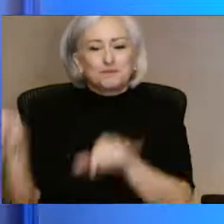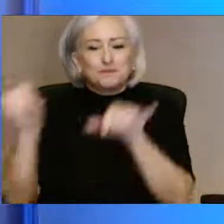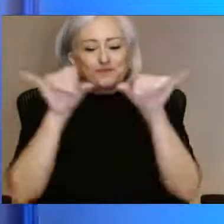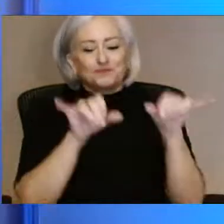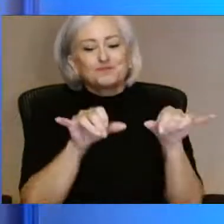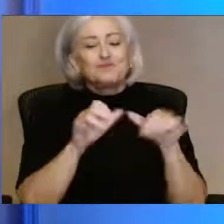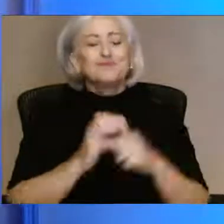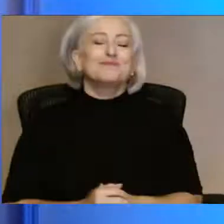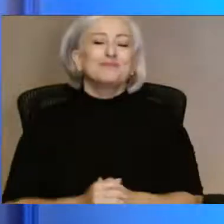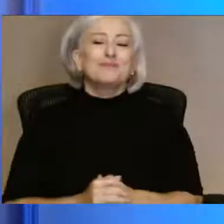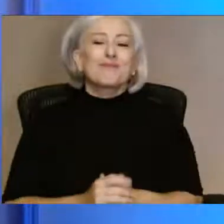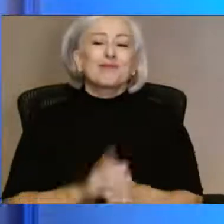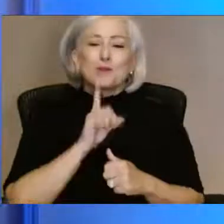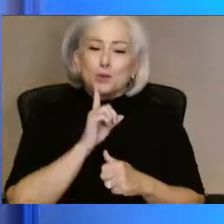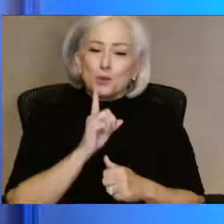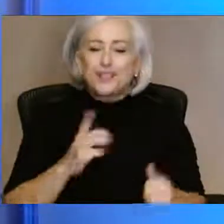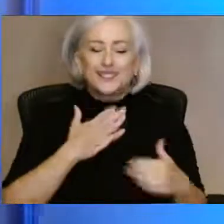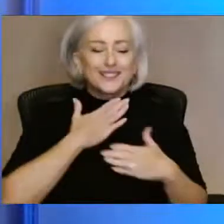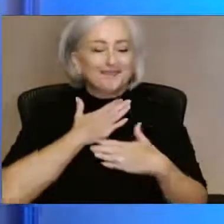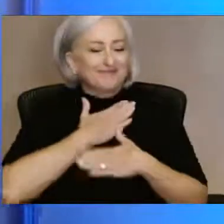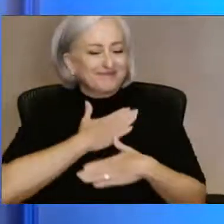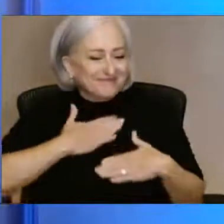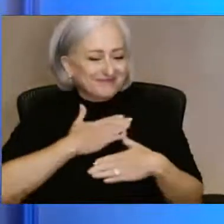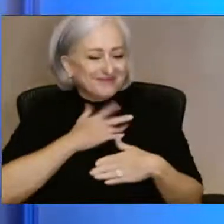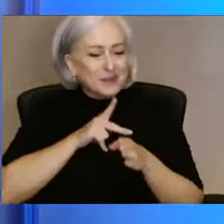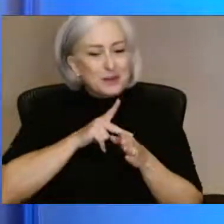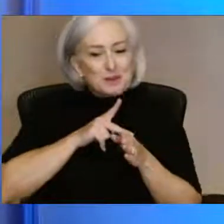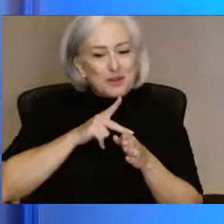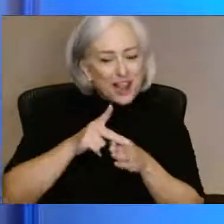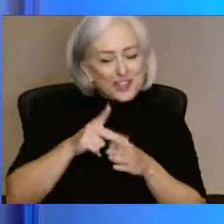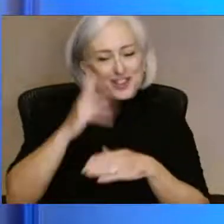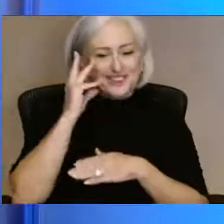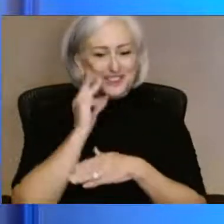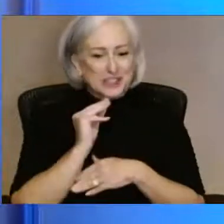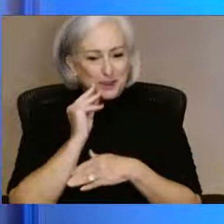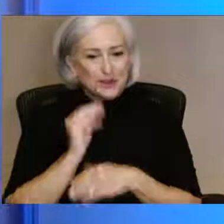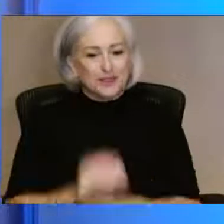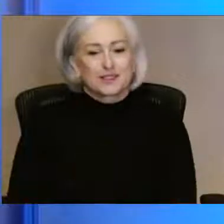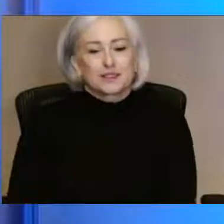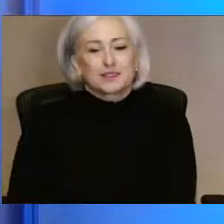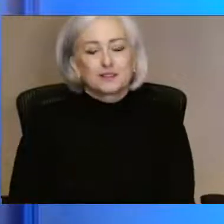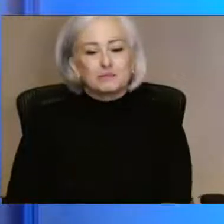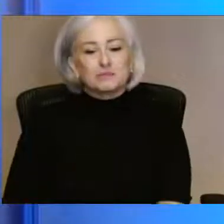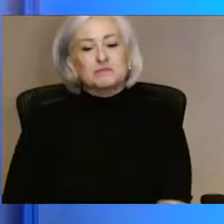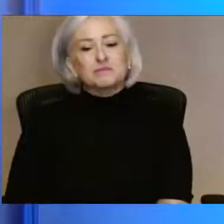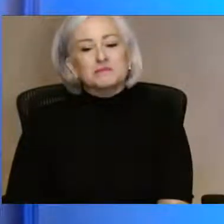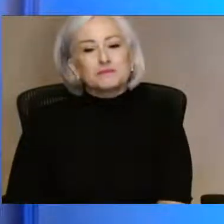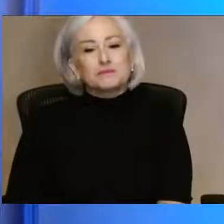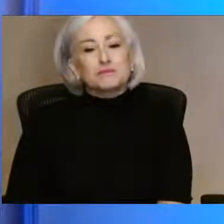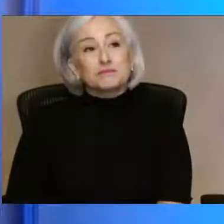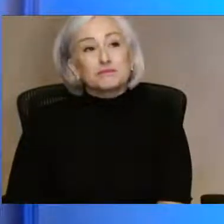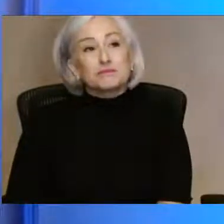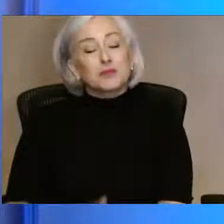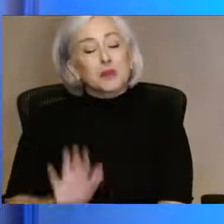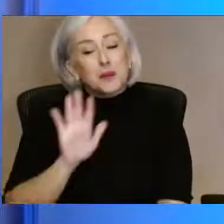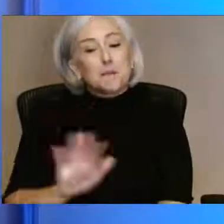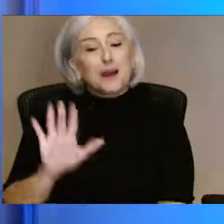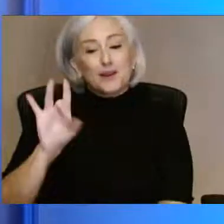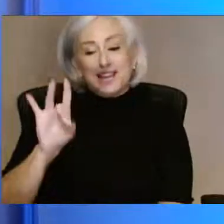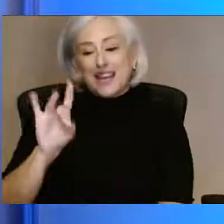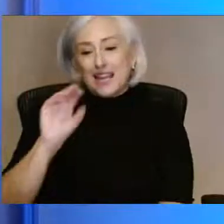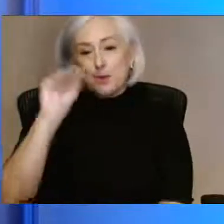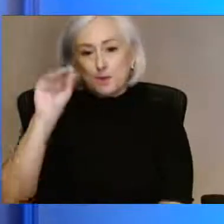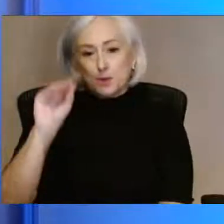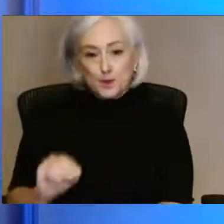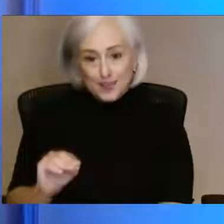delightful professional experience. And there was about 8% of the genome where we